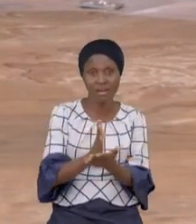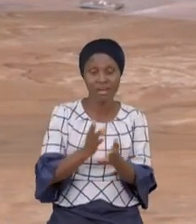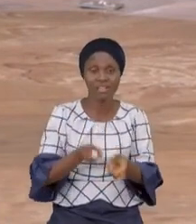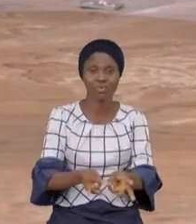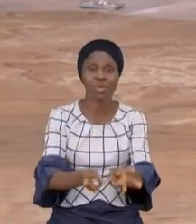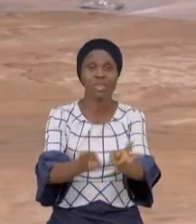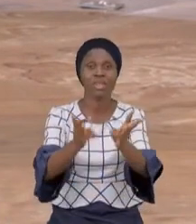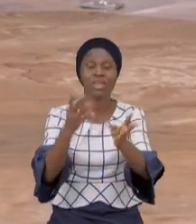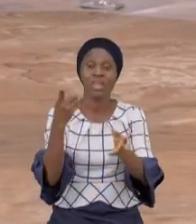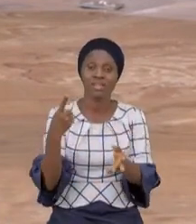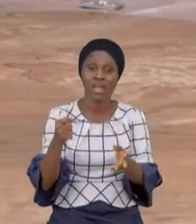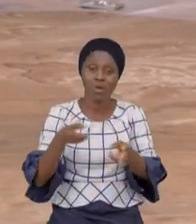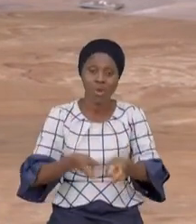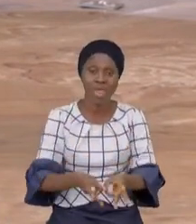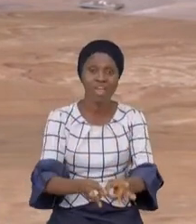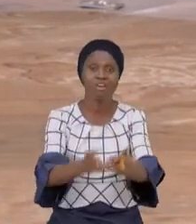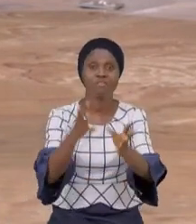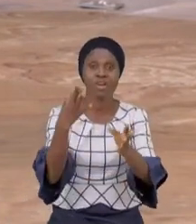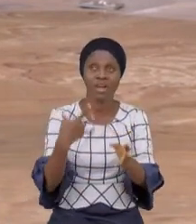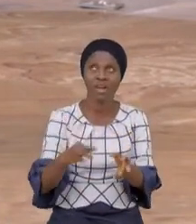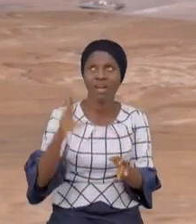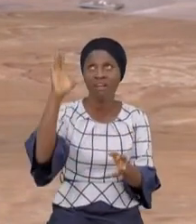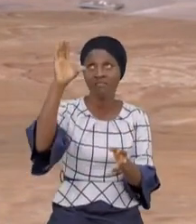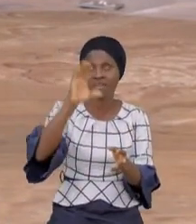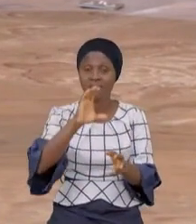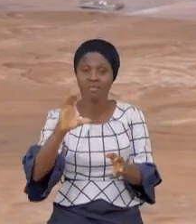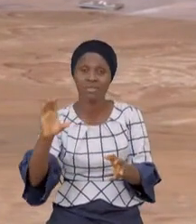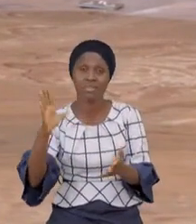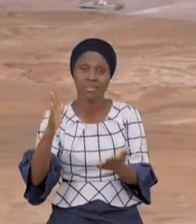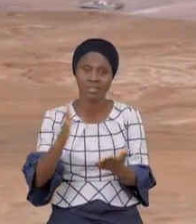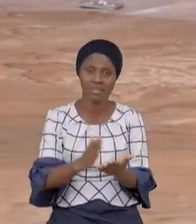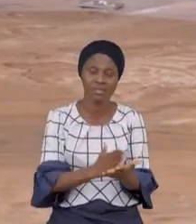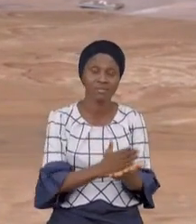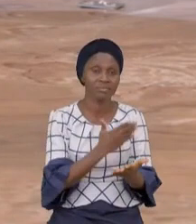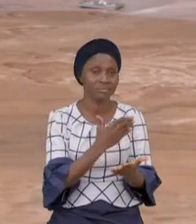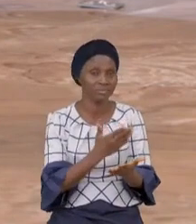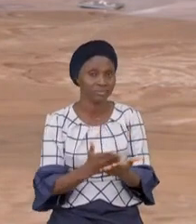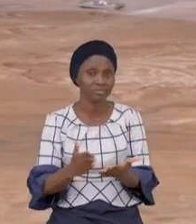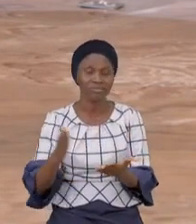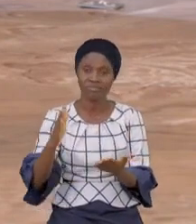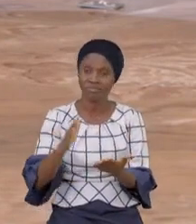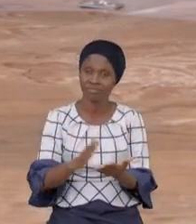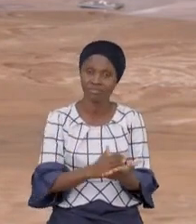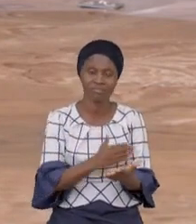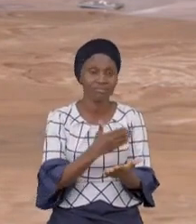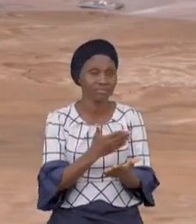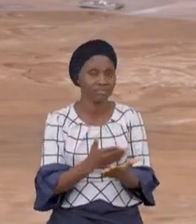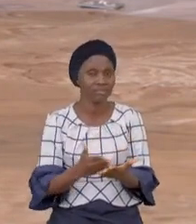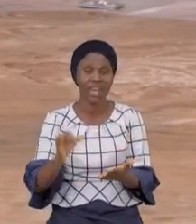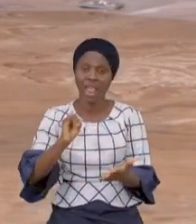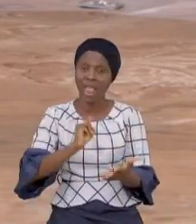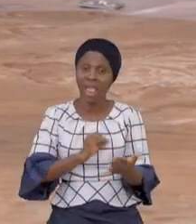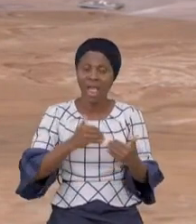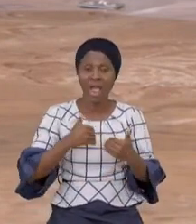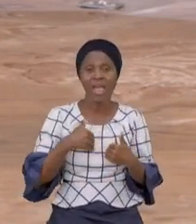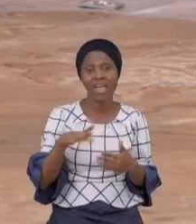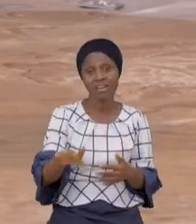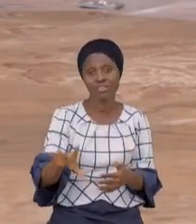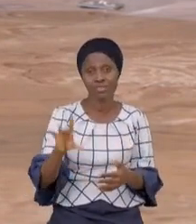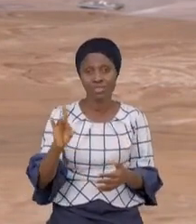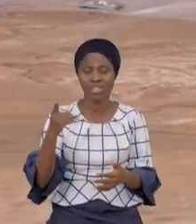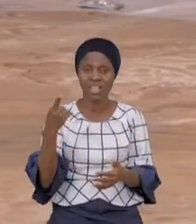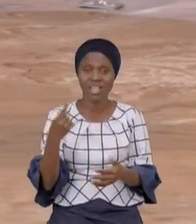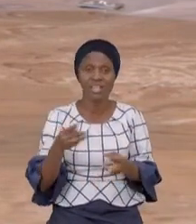chosen the way of Calvary. I have chosen the way. I